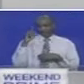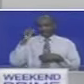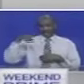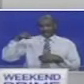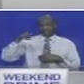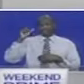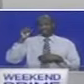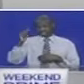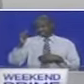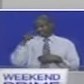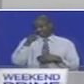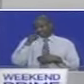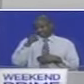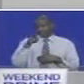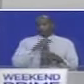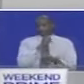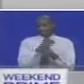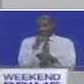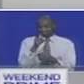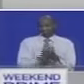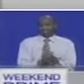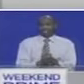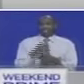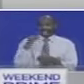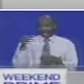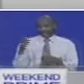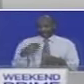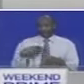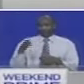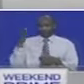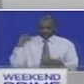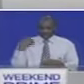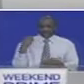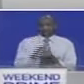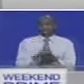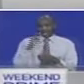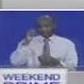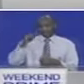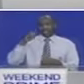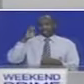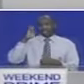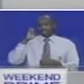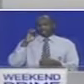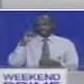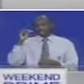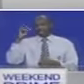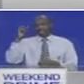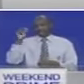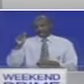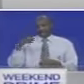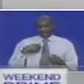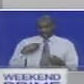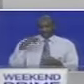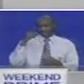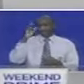Transport Lapset Corridor Authority. Others are former Marakwet East MP Lina Jabi Kilimo, former Kibwezi